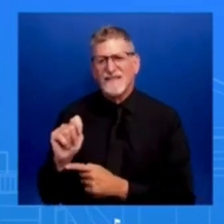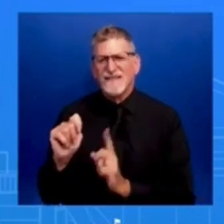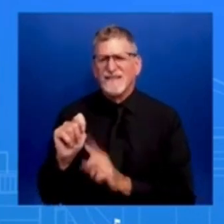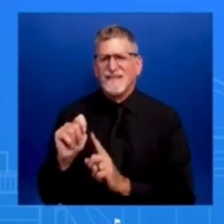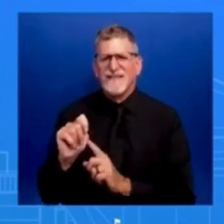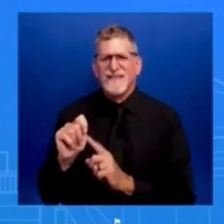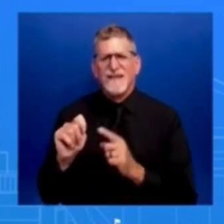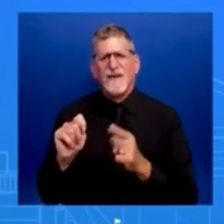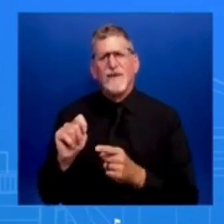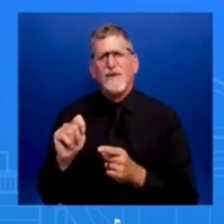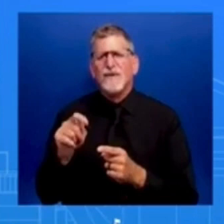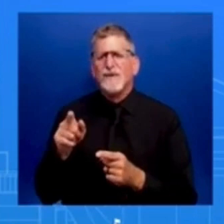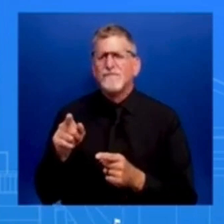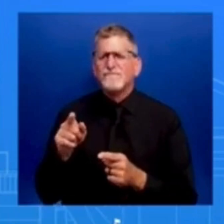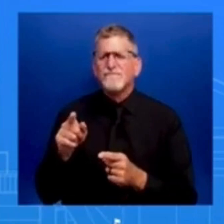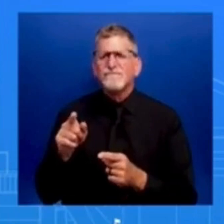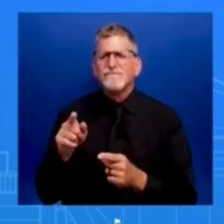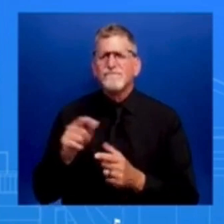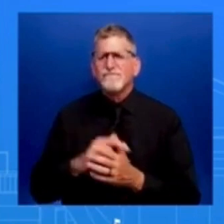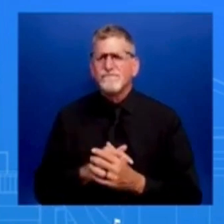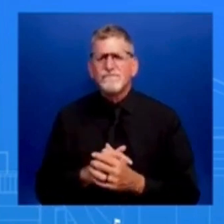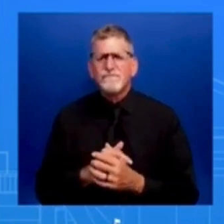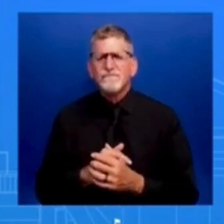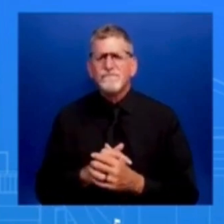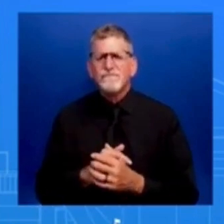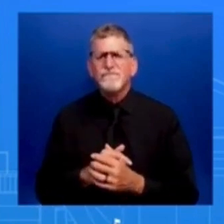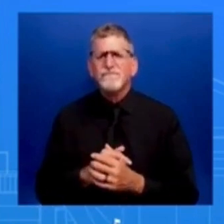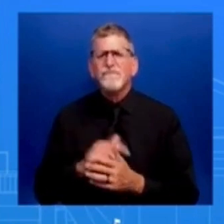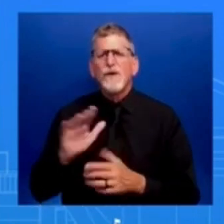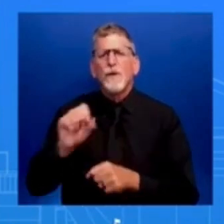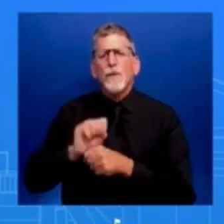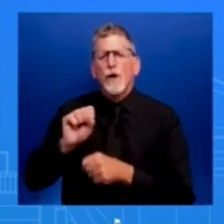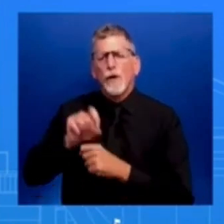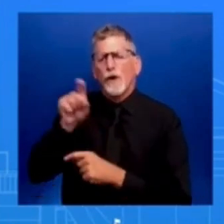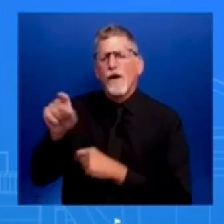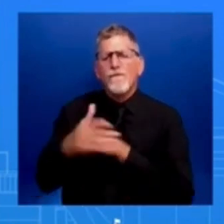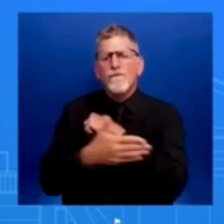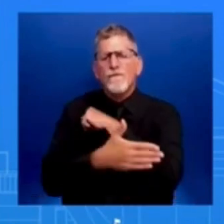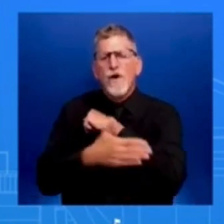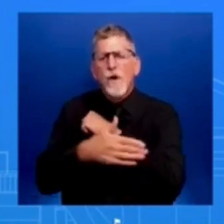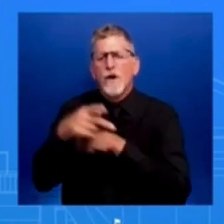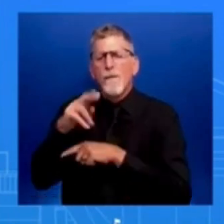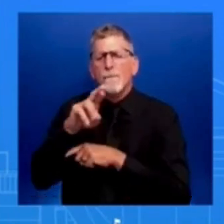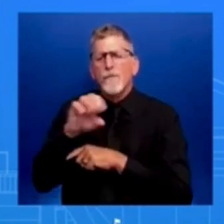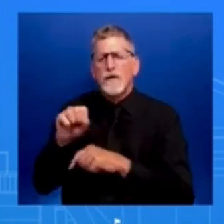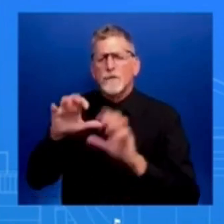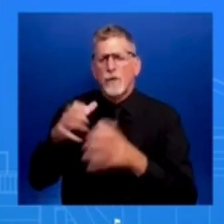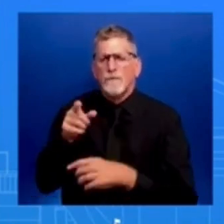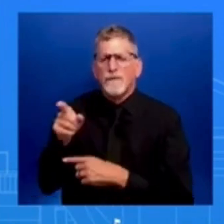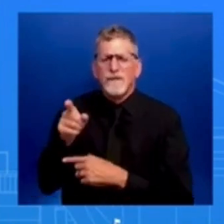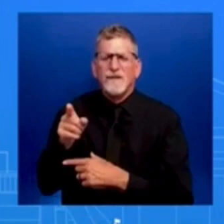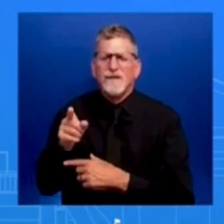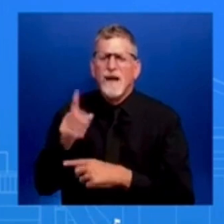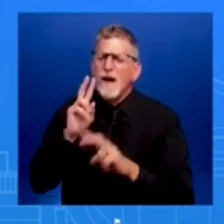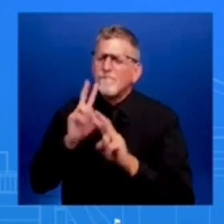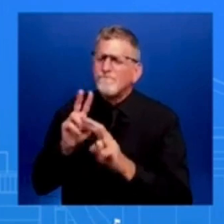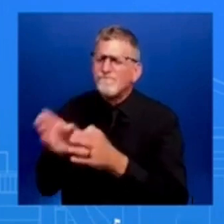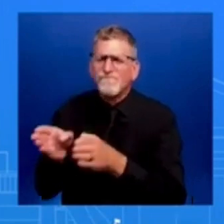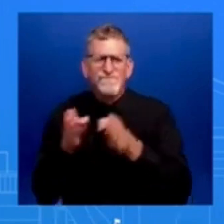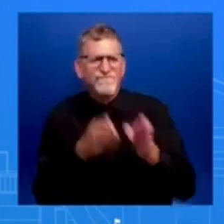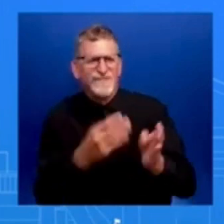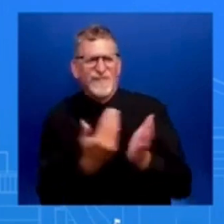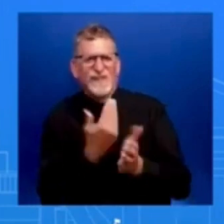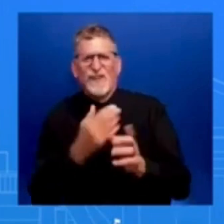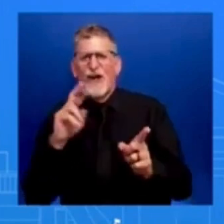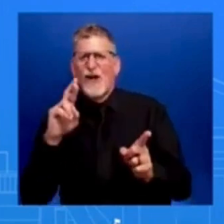on your service as the president of the Foreign Press Group, and we're looking forward to working with Richard, who is going to be taking on